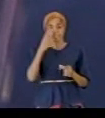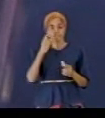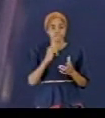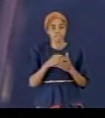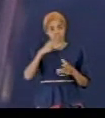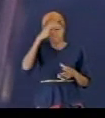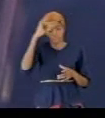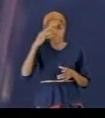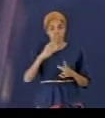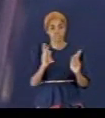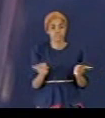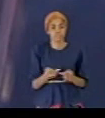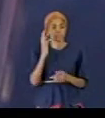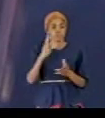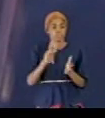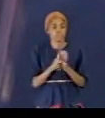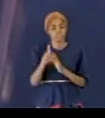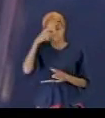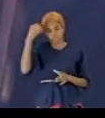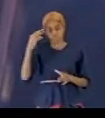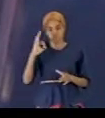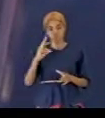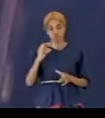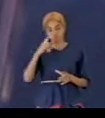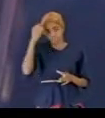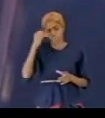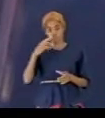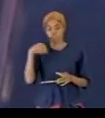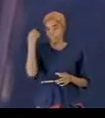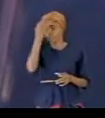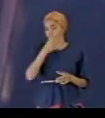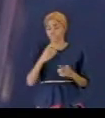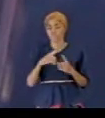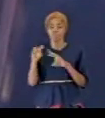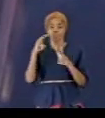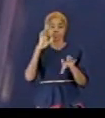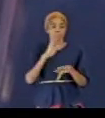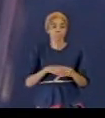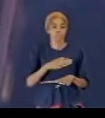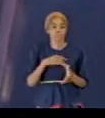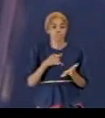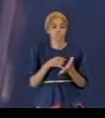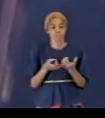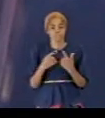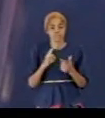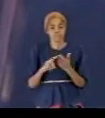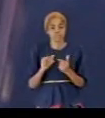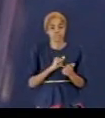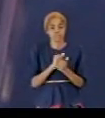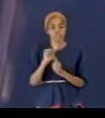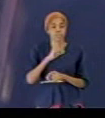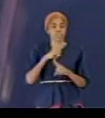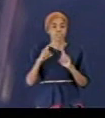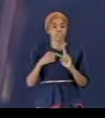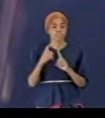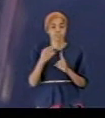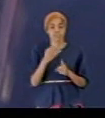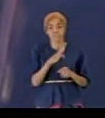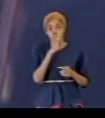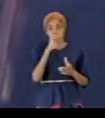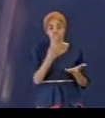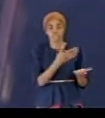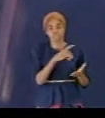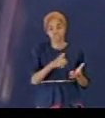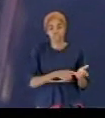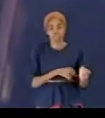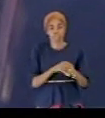Rebekah, because she was fair to look upon. And it came to pass, when he had been there a long time,